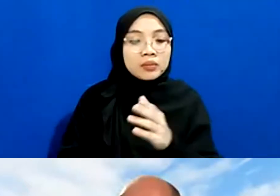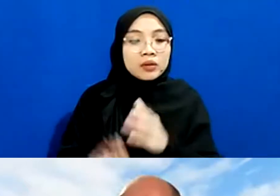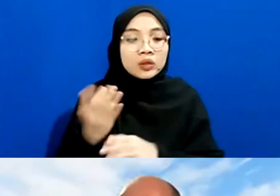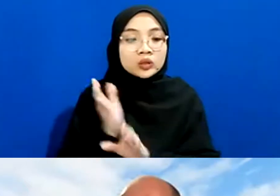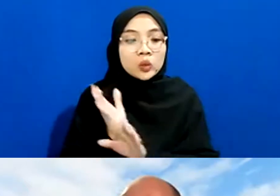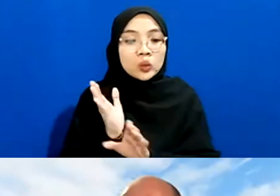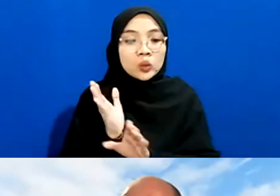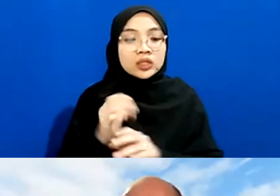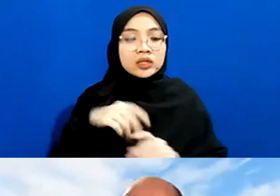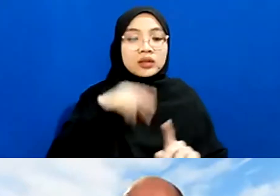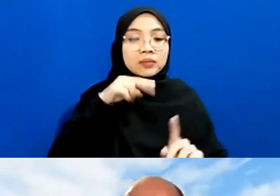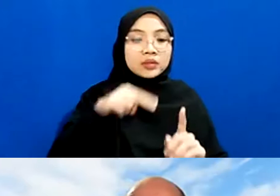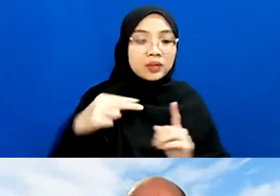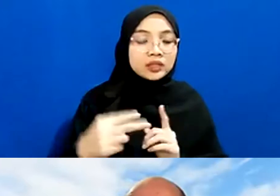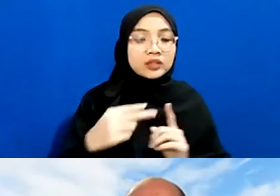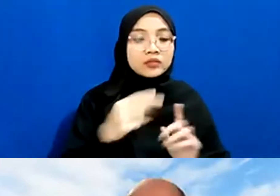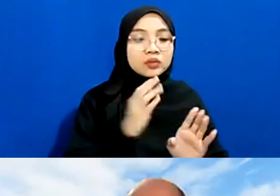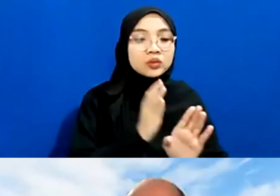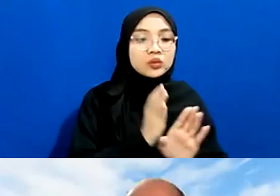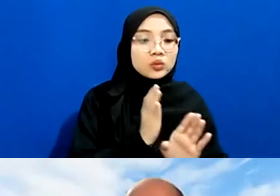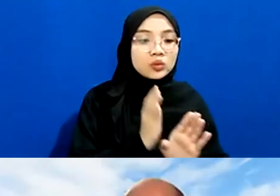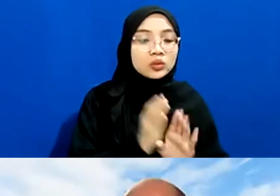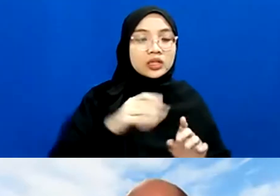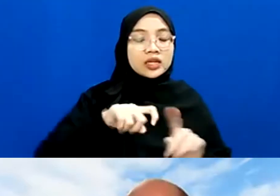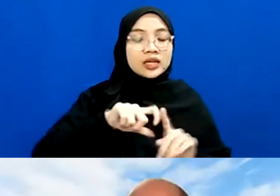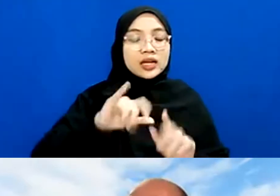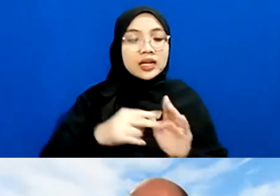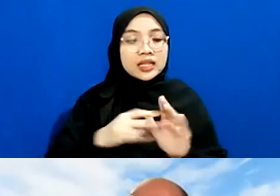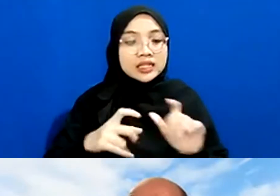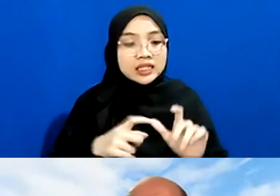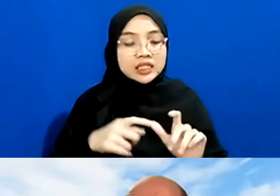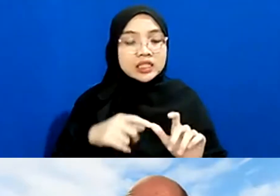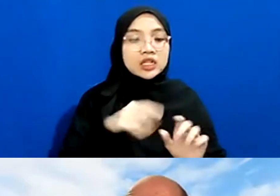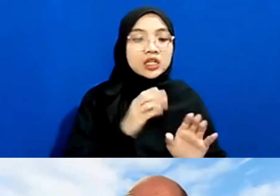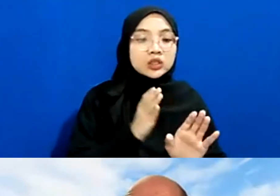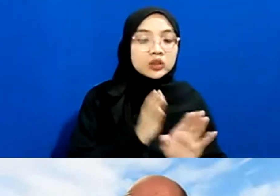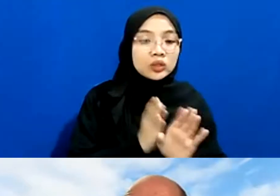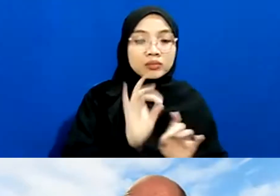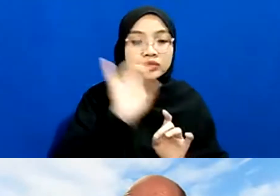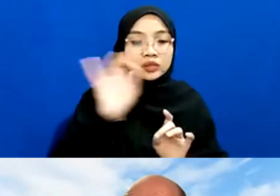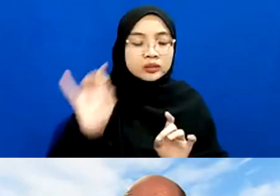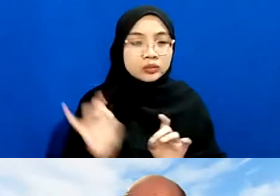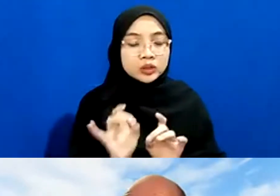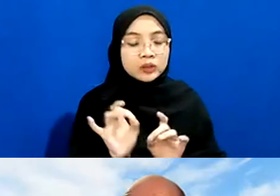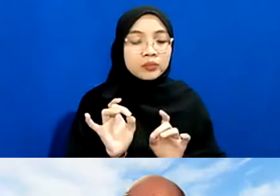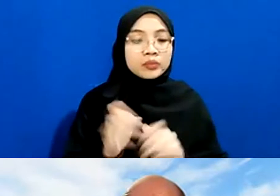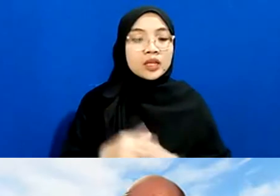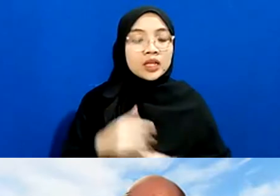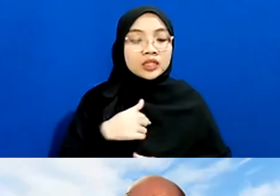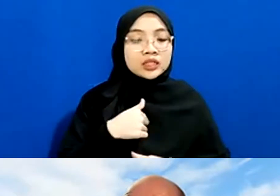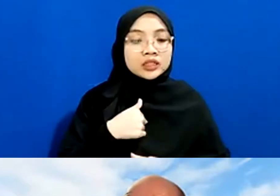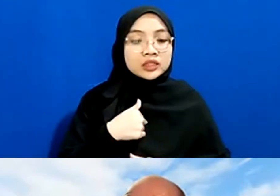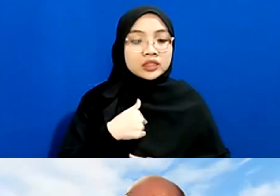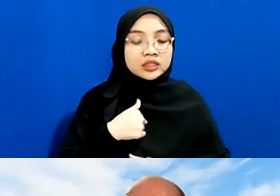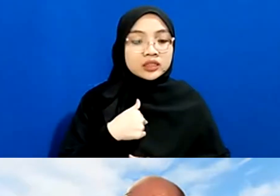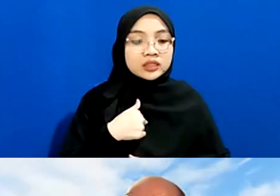the psychological perspective, clinical psychology, I suppose, probably from sociological,